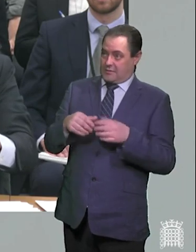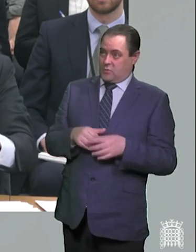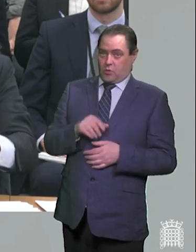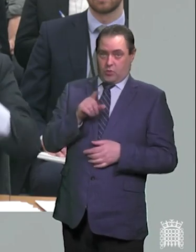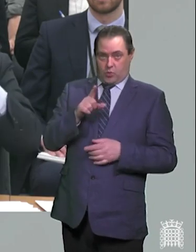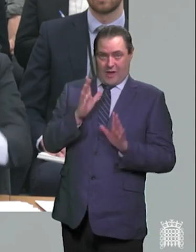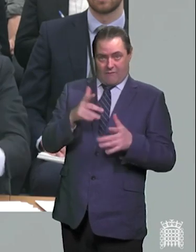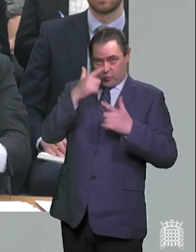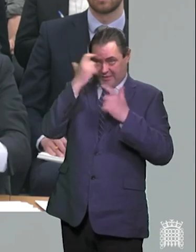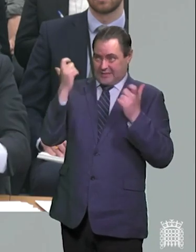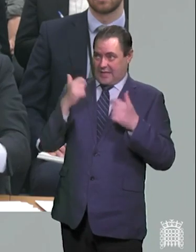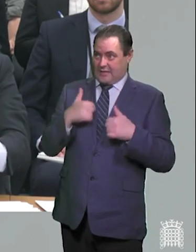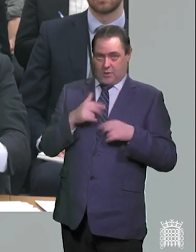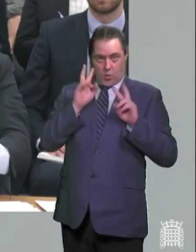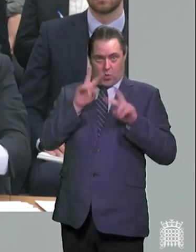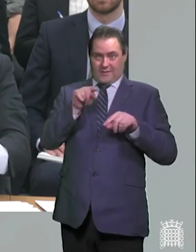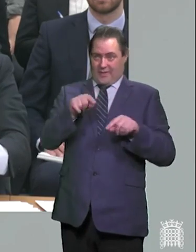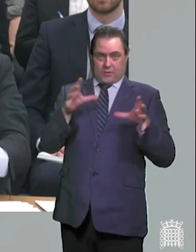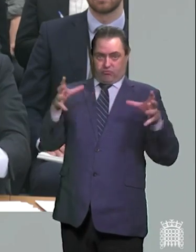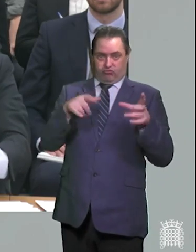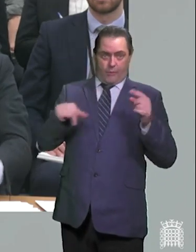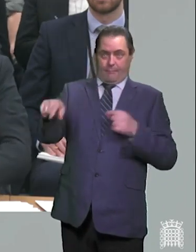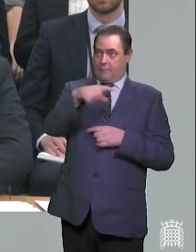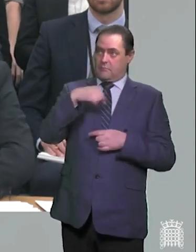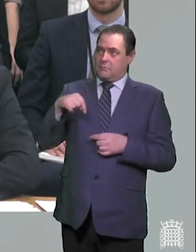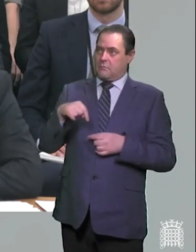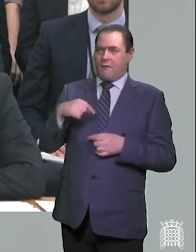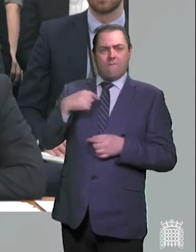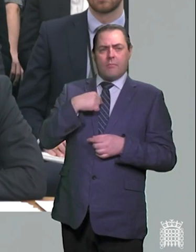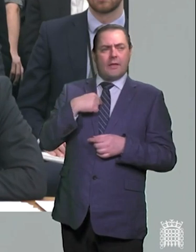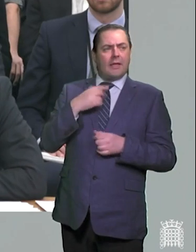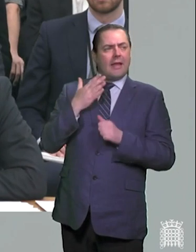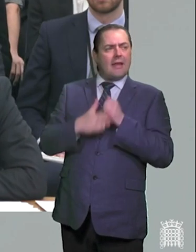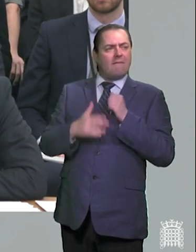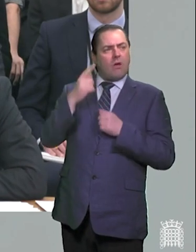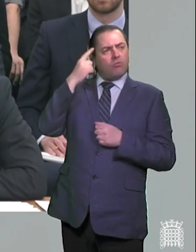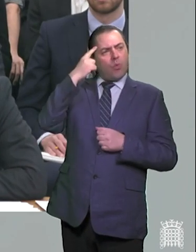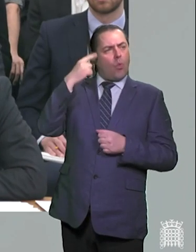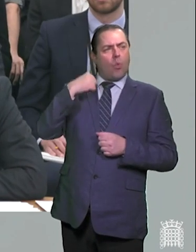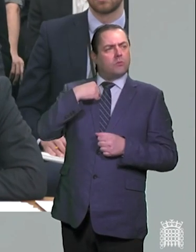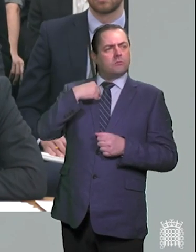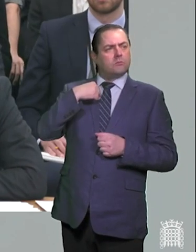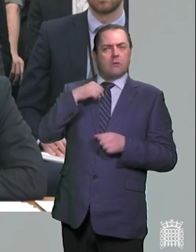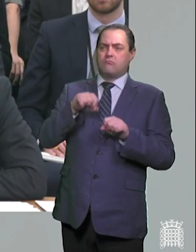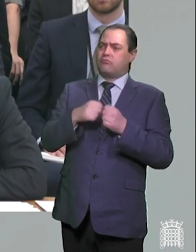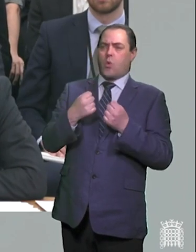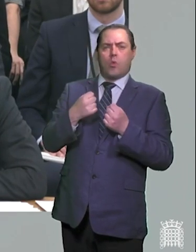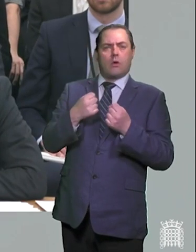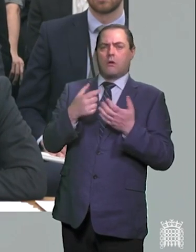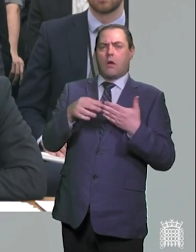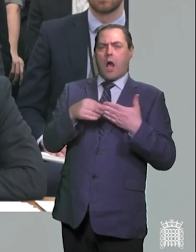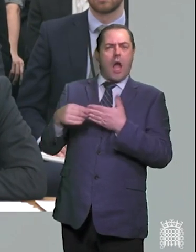what you've got to understand, when I looked at that group, it did not for 1 second occur to me that we were in breach of